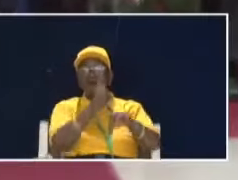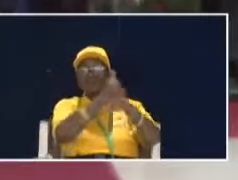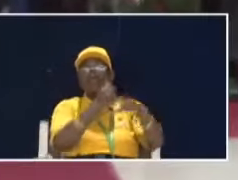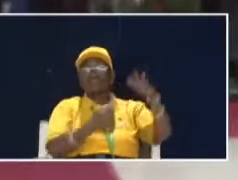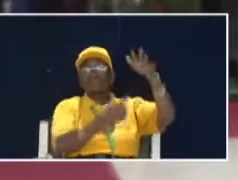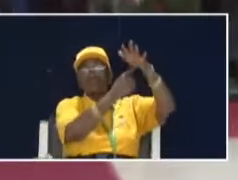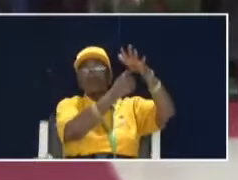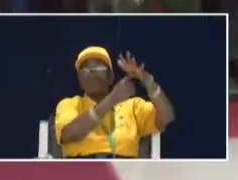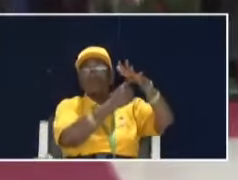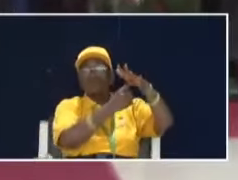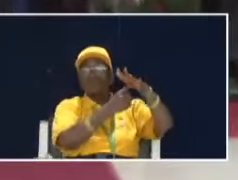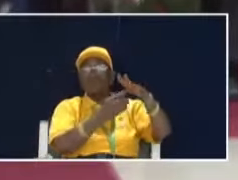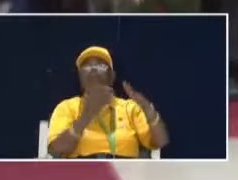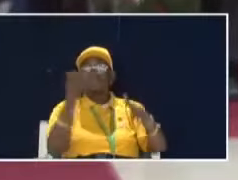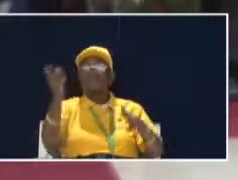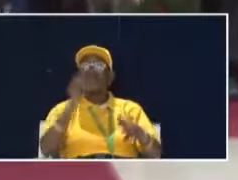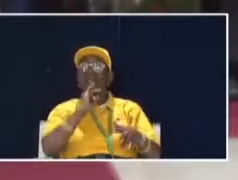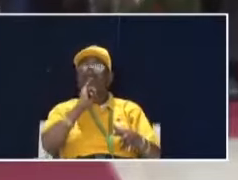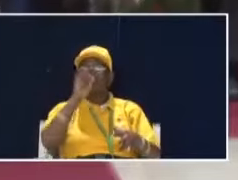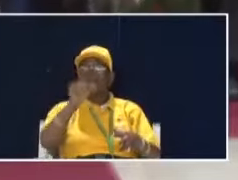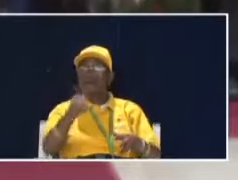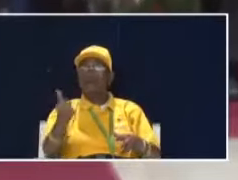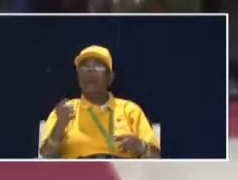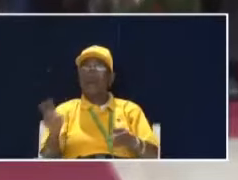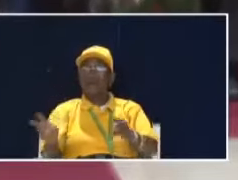are fasting.